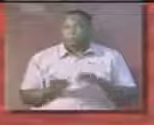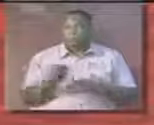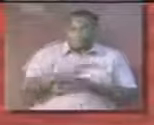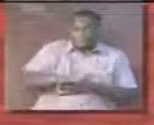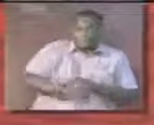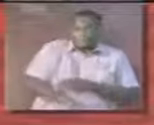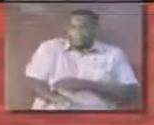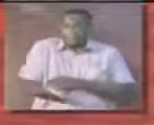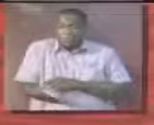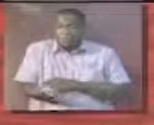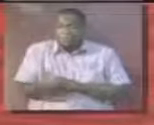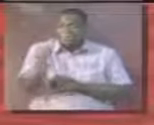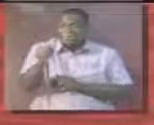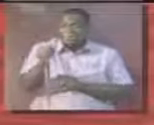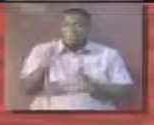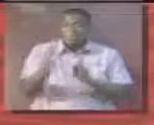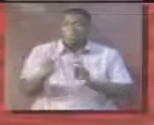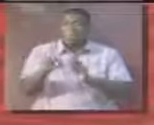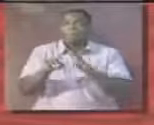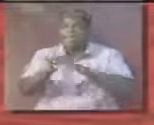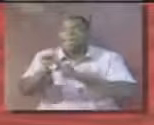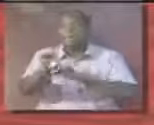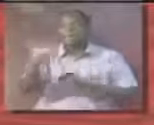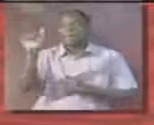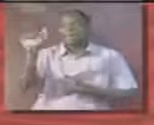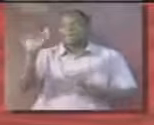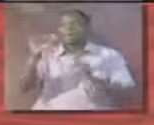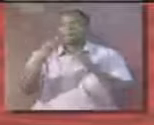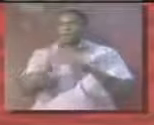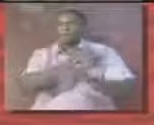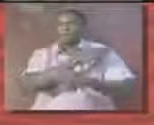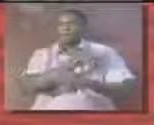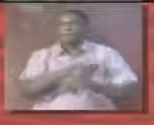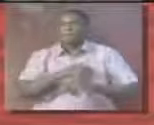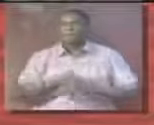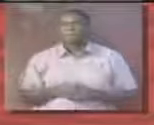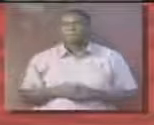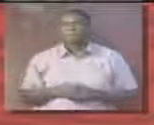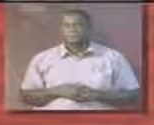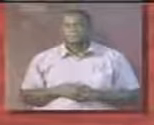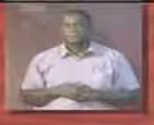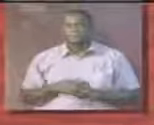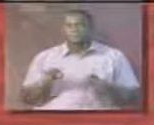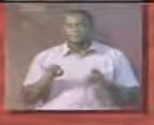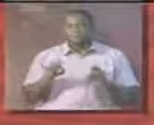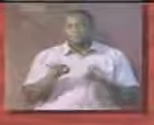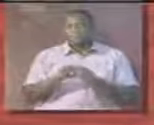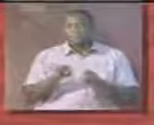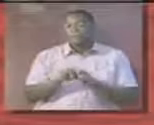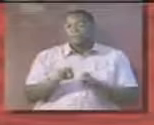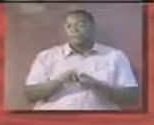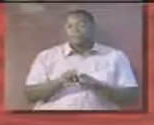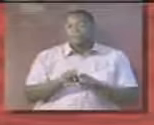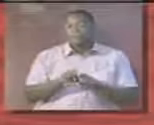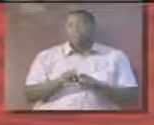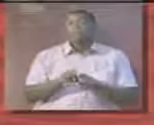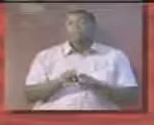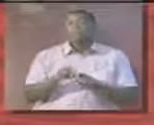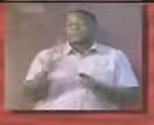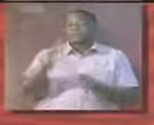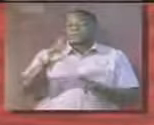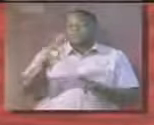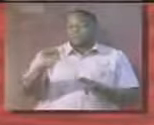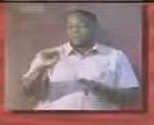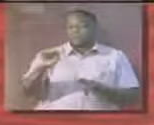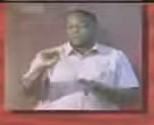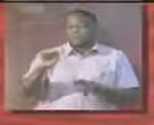that facility. We have also increased and operationalized additional beds at the Covet Medical and Multi-Training